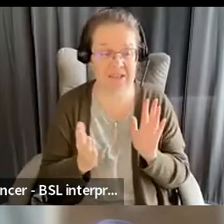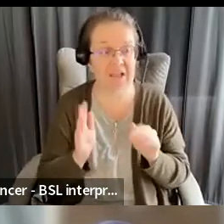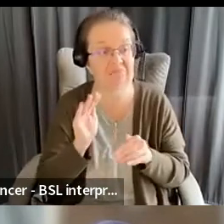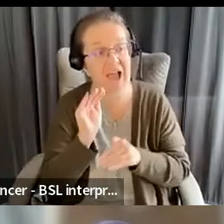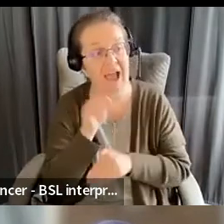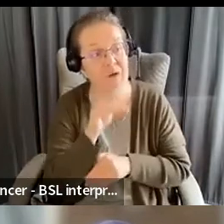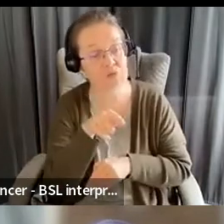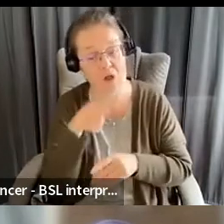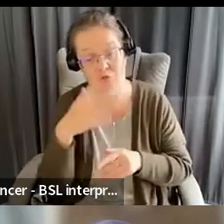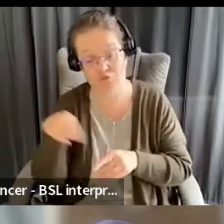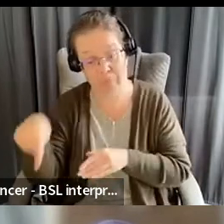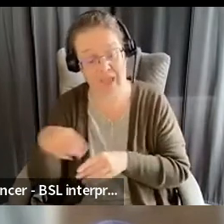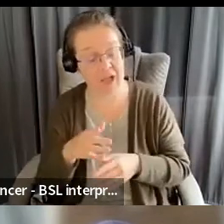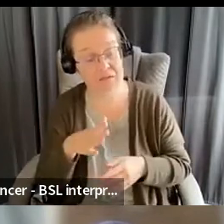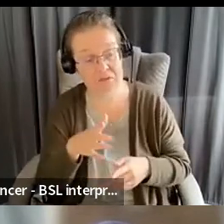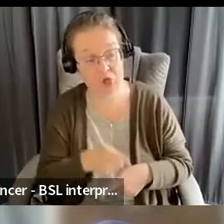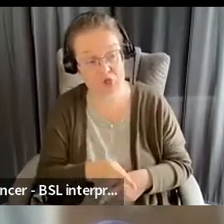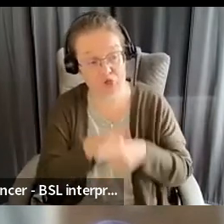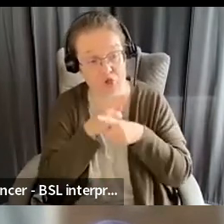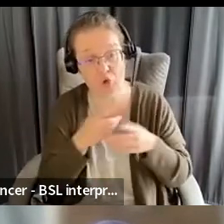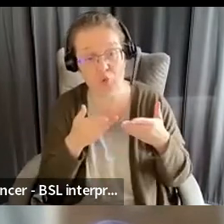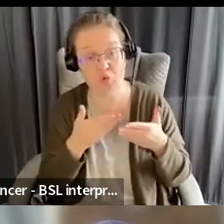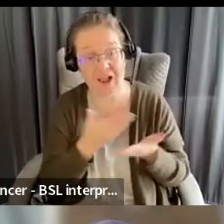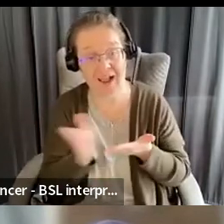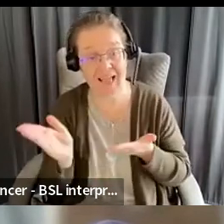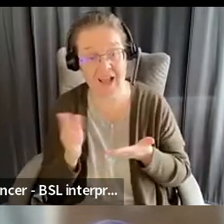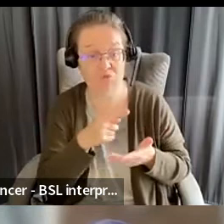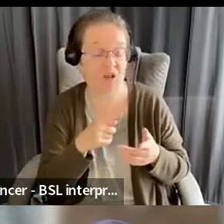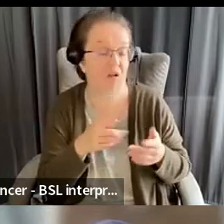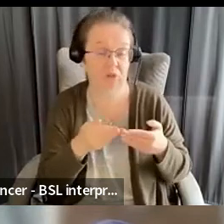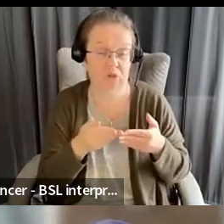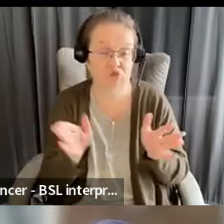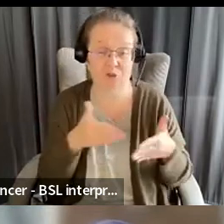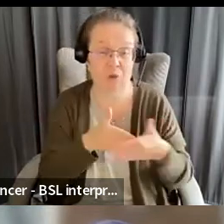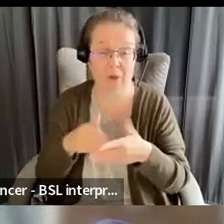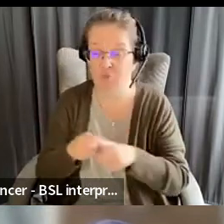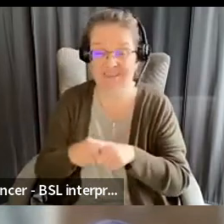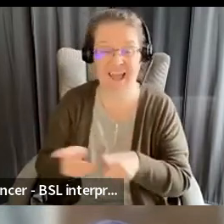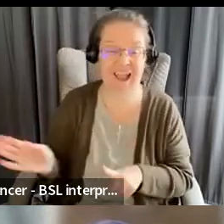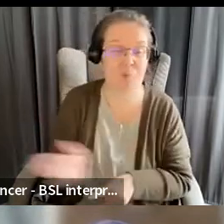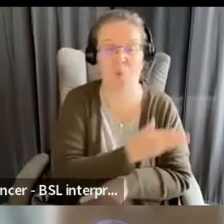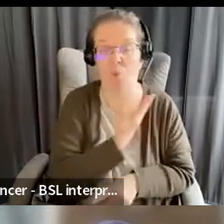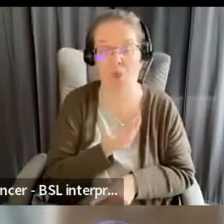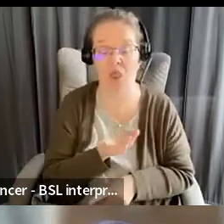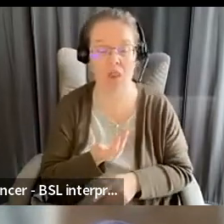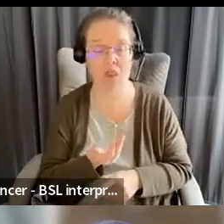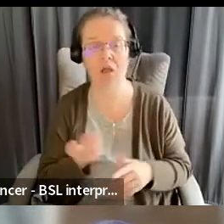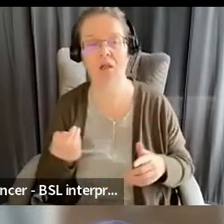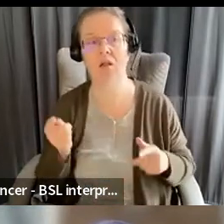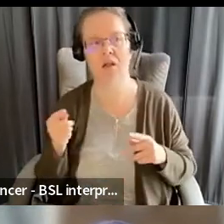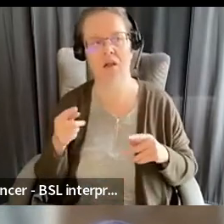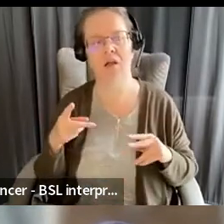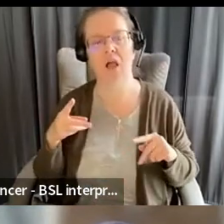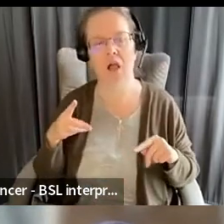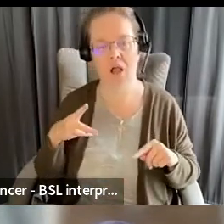security clearance, the general barriers that would apply to all, and it does cut down a